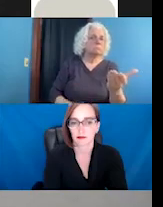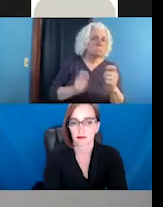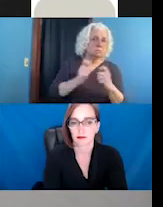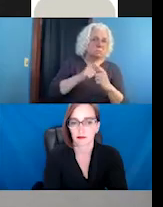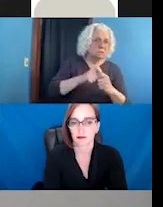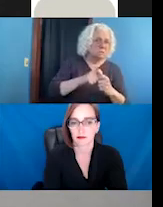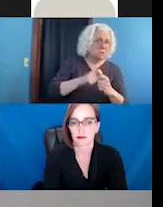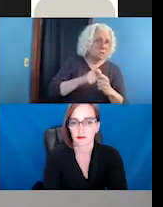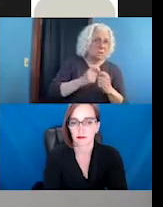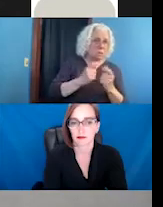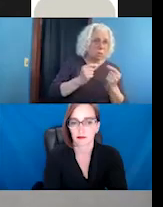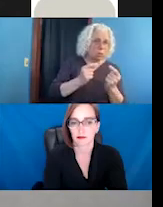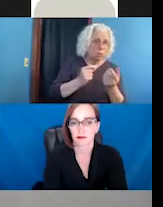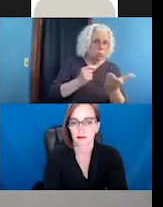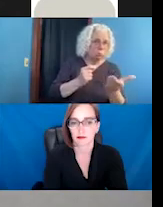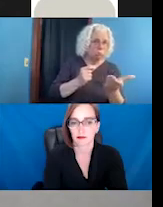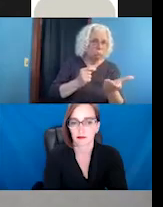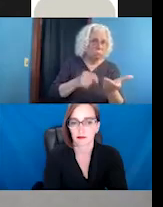specifics?